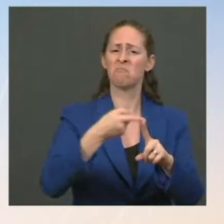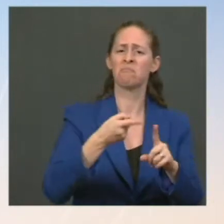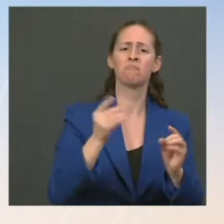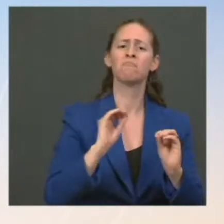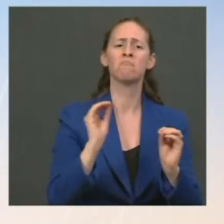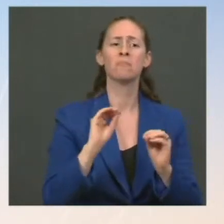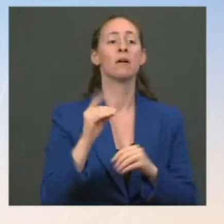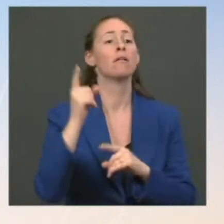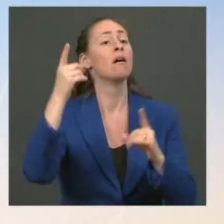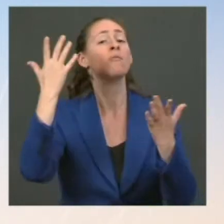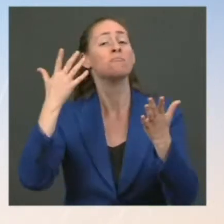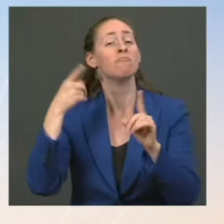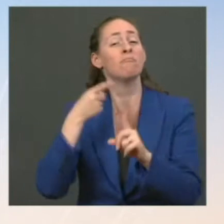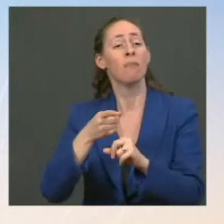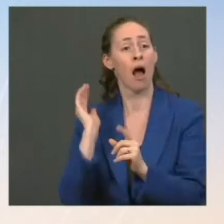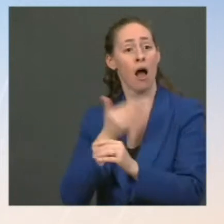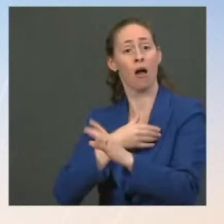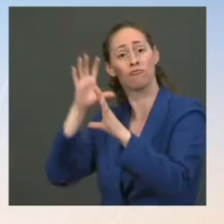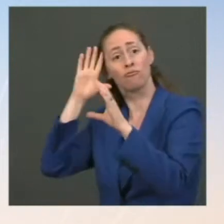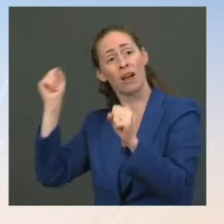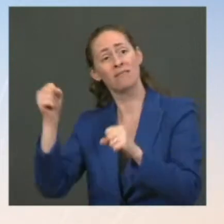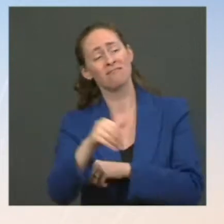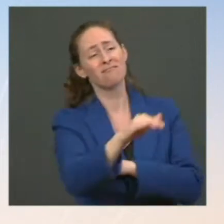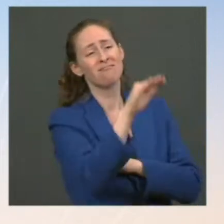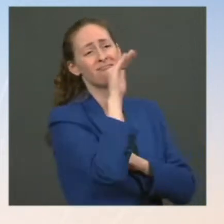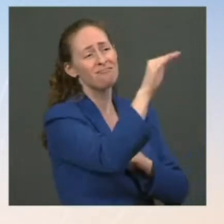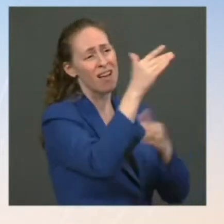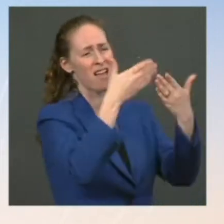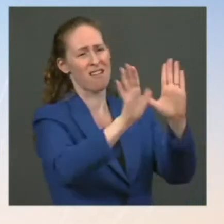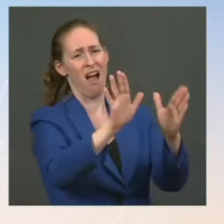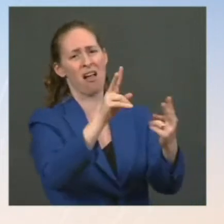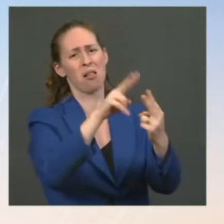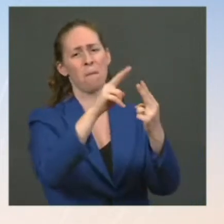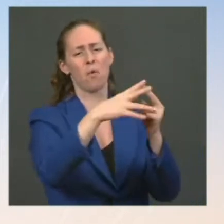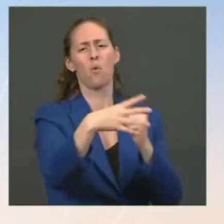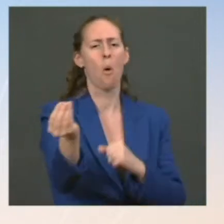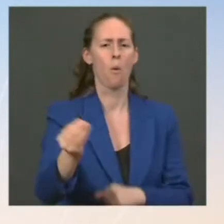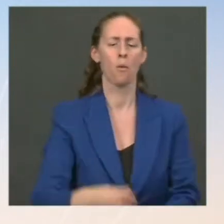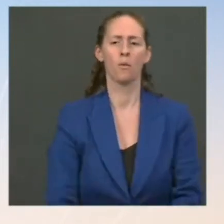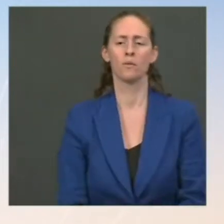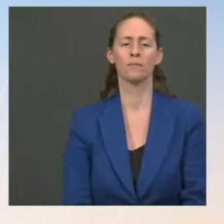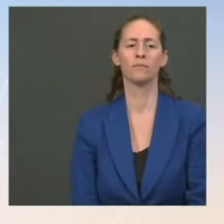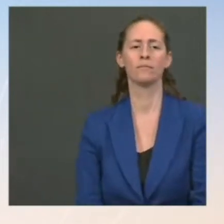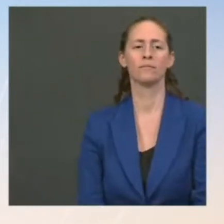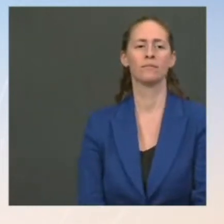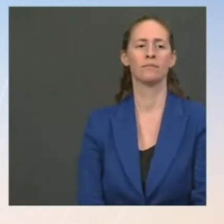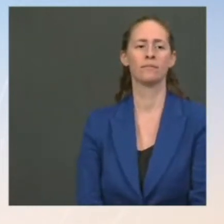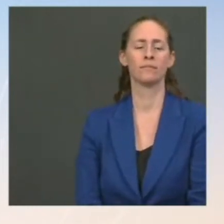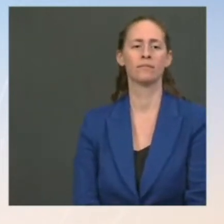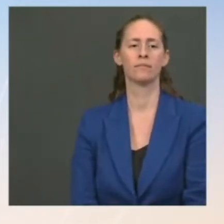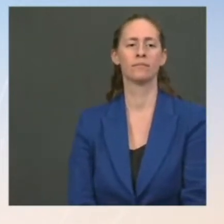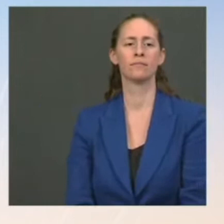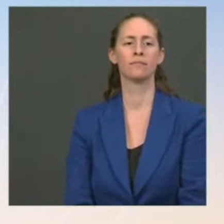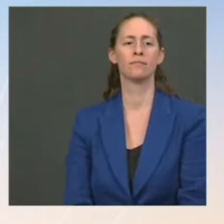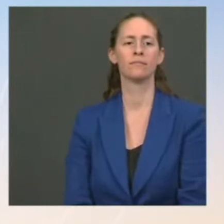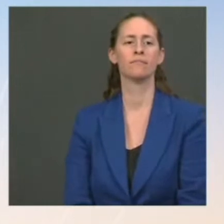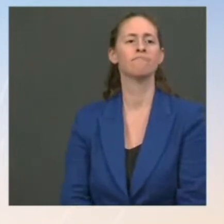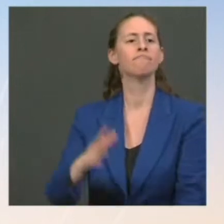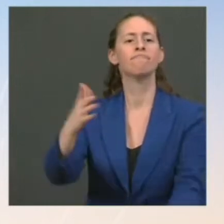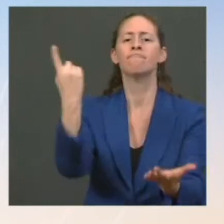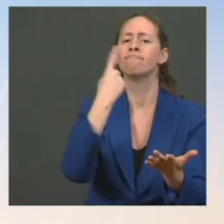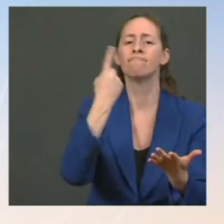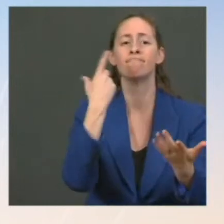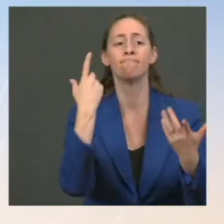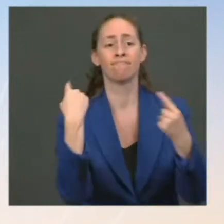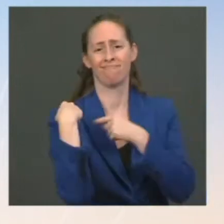raising and pressing again for the release of these two Michaels, as is something that happens in every engagement we do with the Chinese, or had up